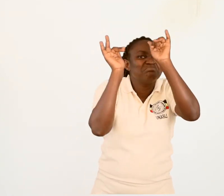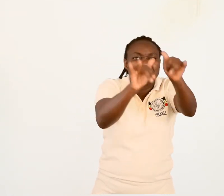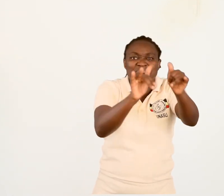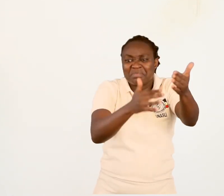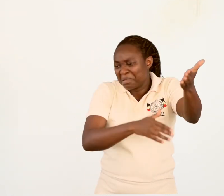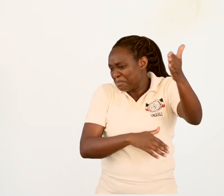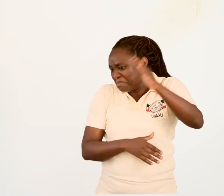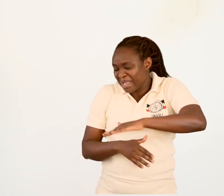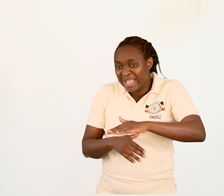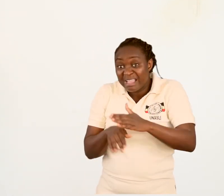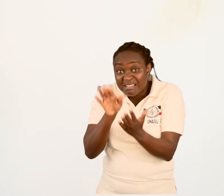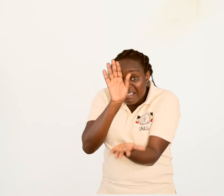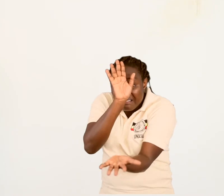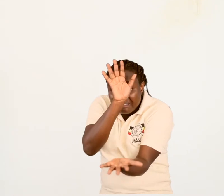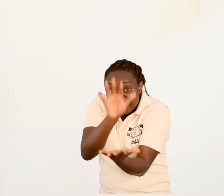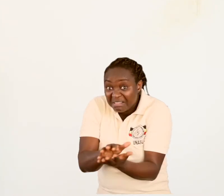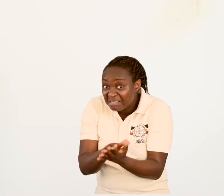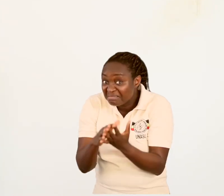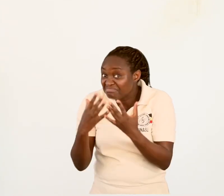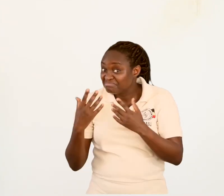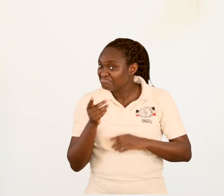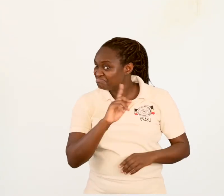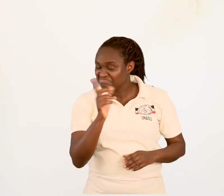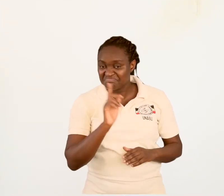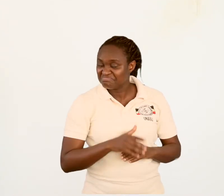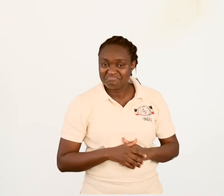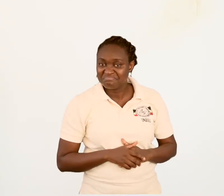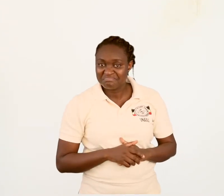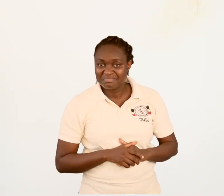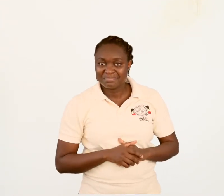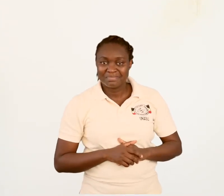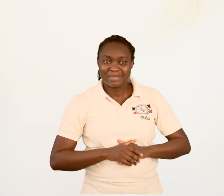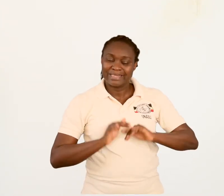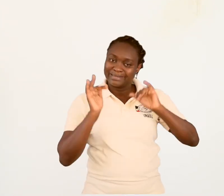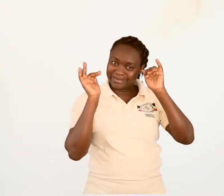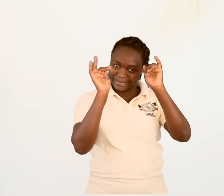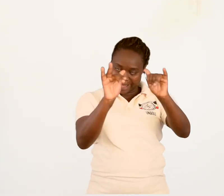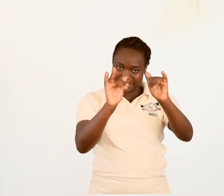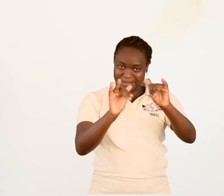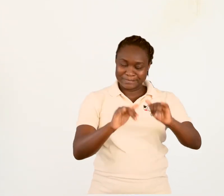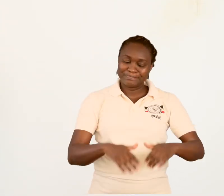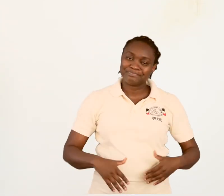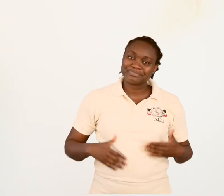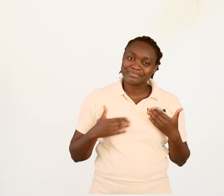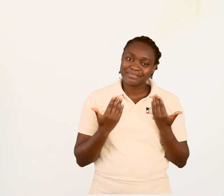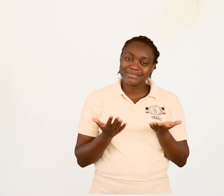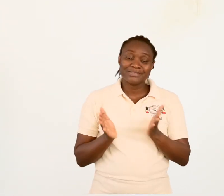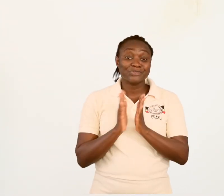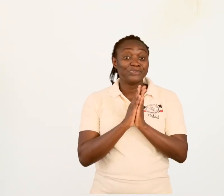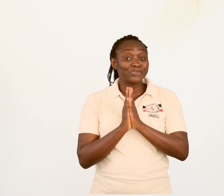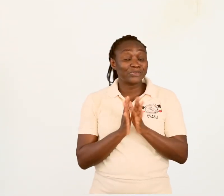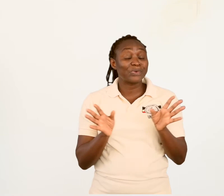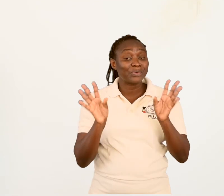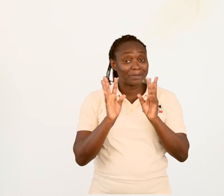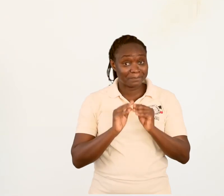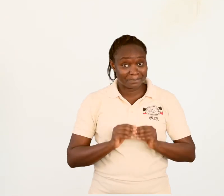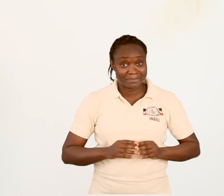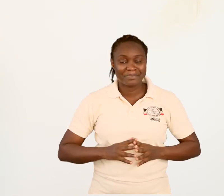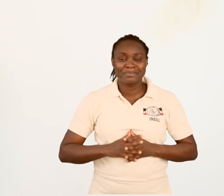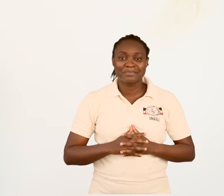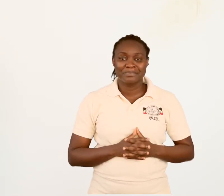back and be eaten by greedy Crocodile. And that's the end of our